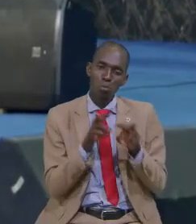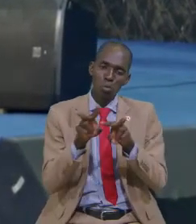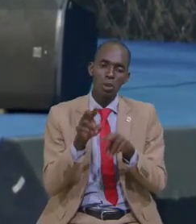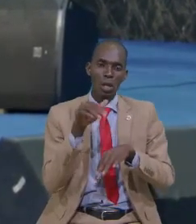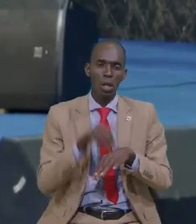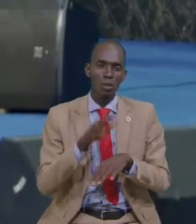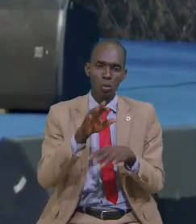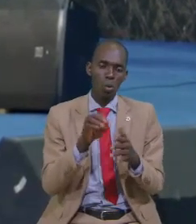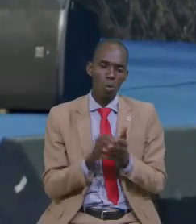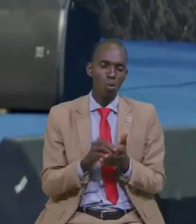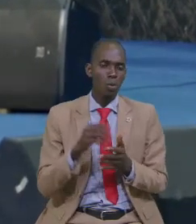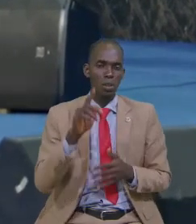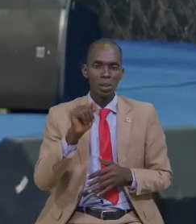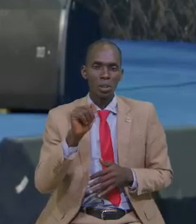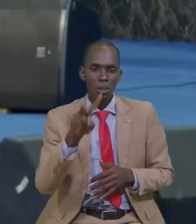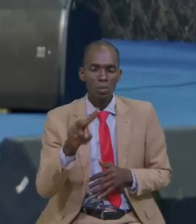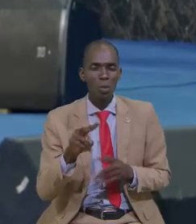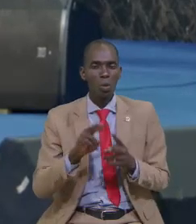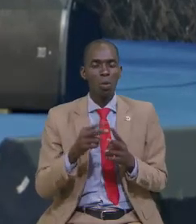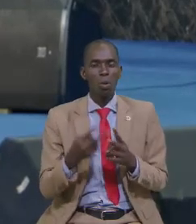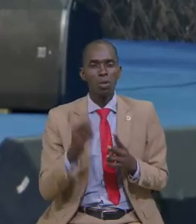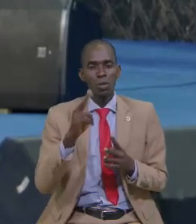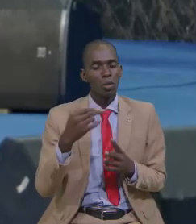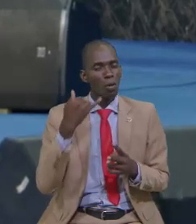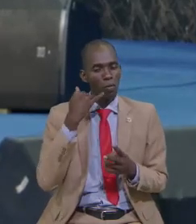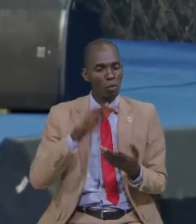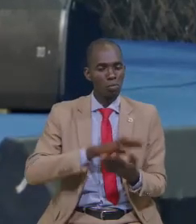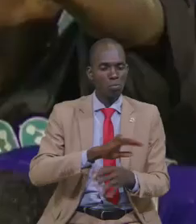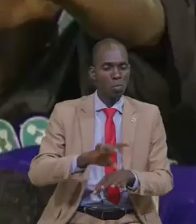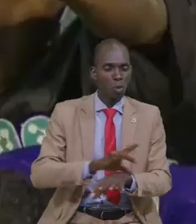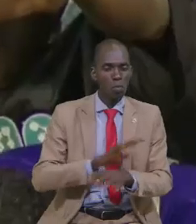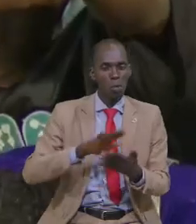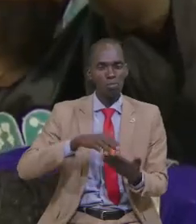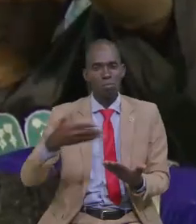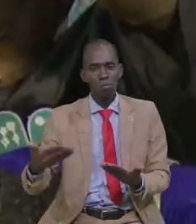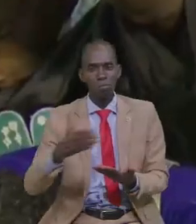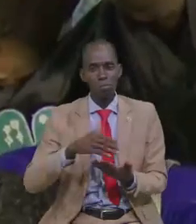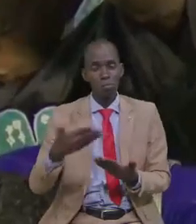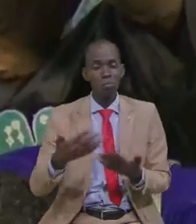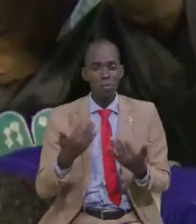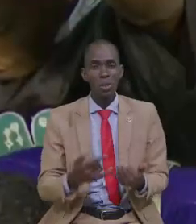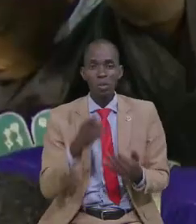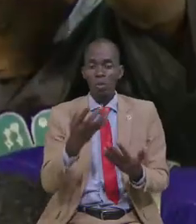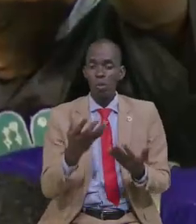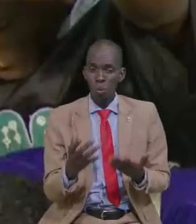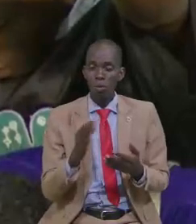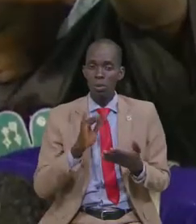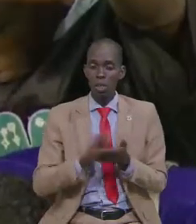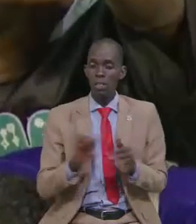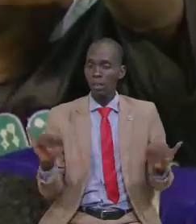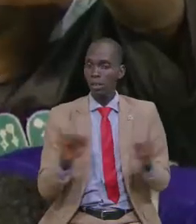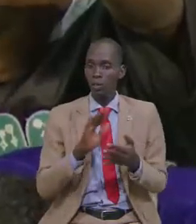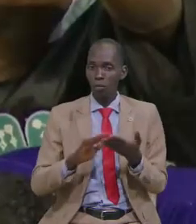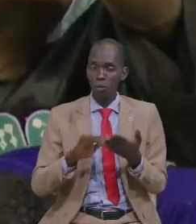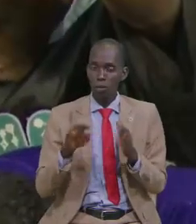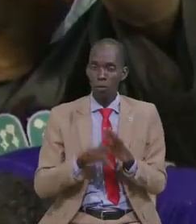are listening over the radio. He wants that forgiveness and freedom for you. Now, where are you? Raise up that hand. The Lord